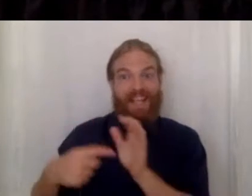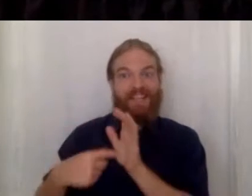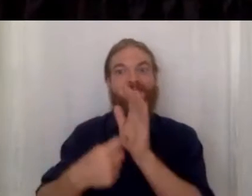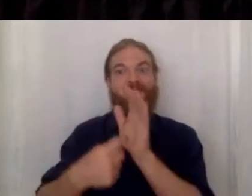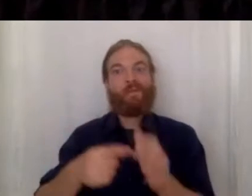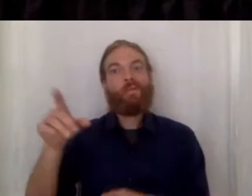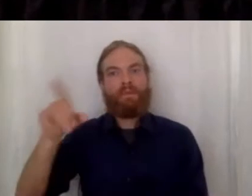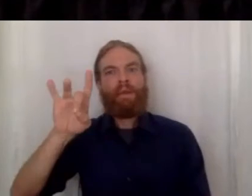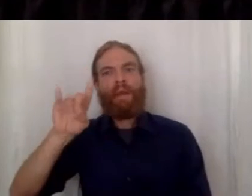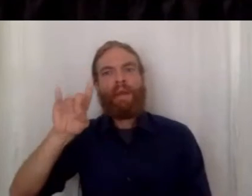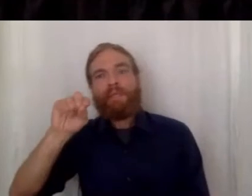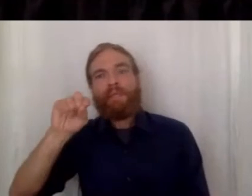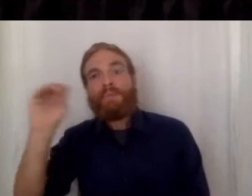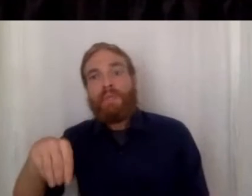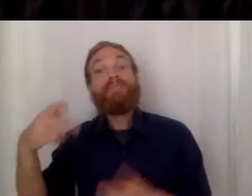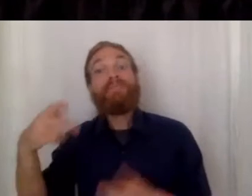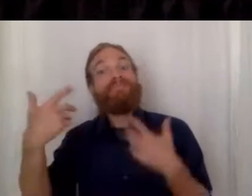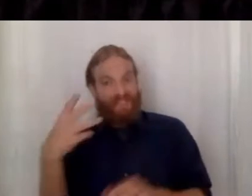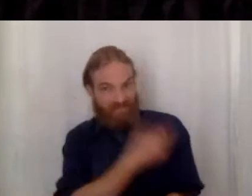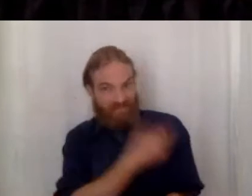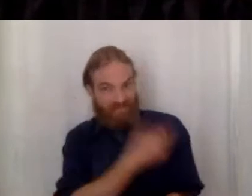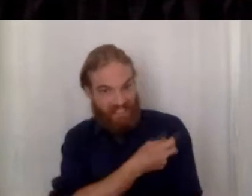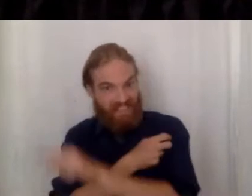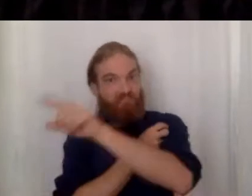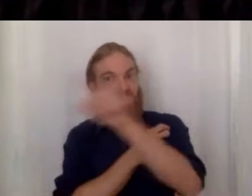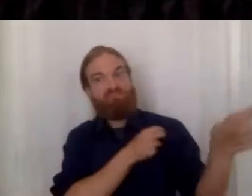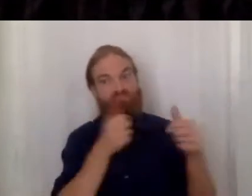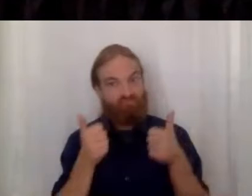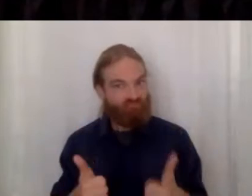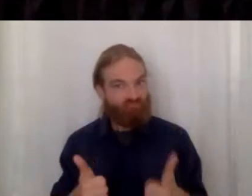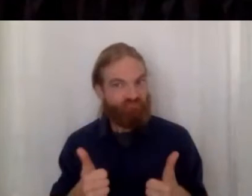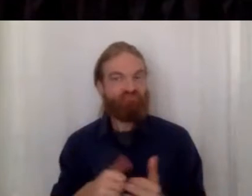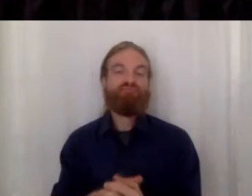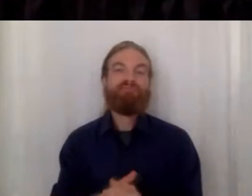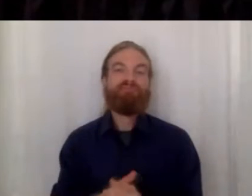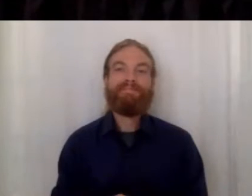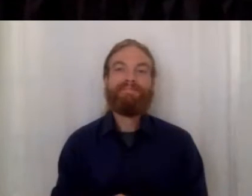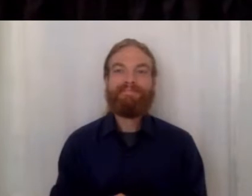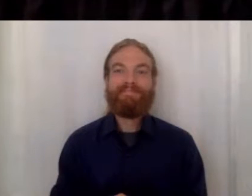vaccination coverage, or the community has